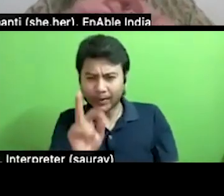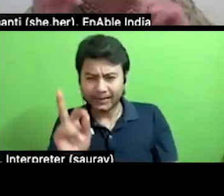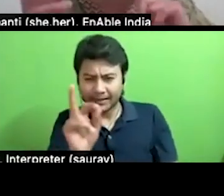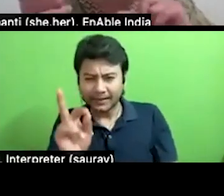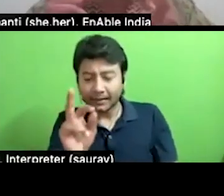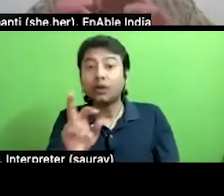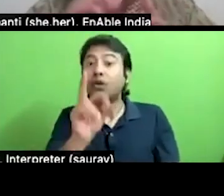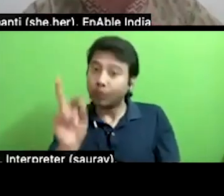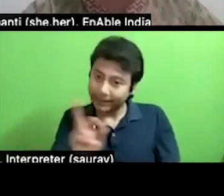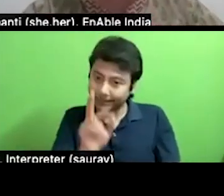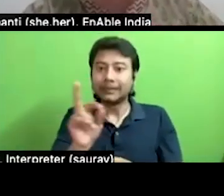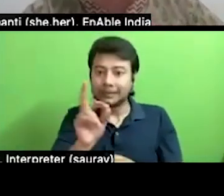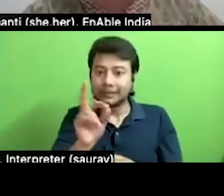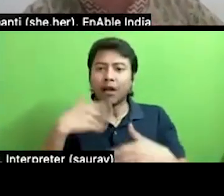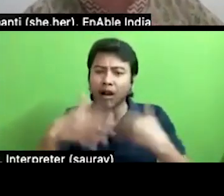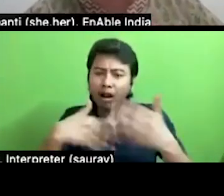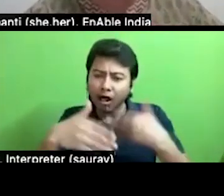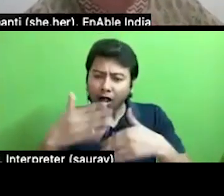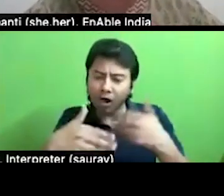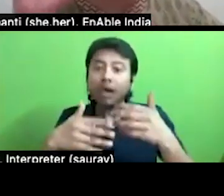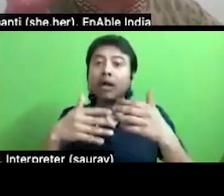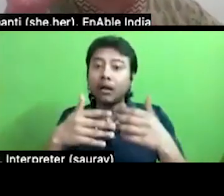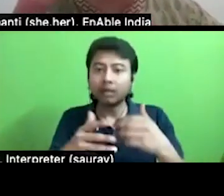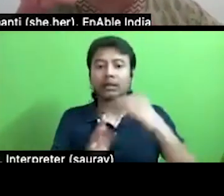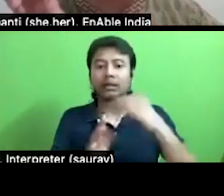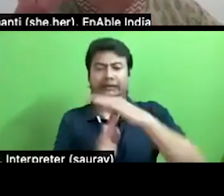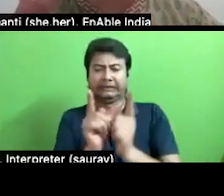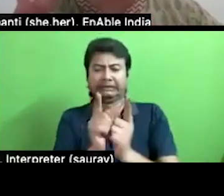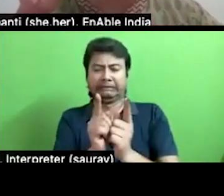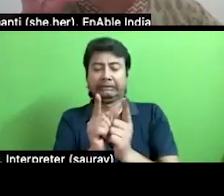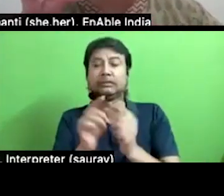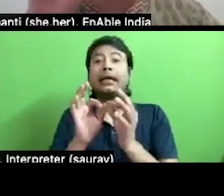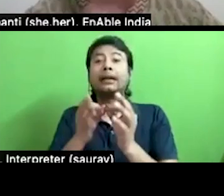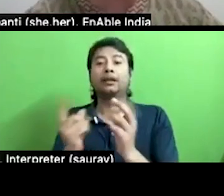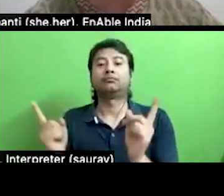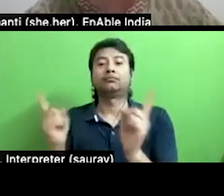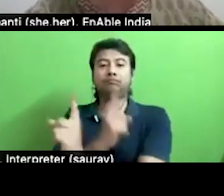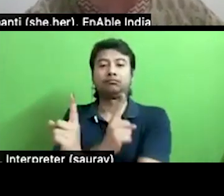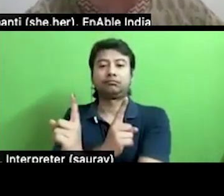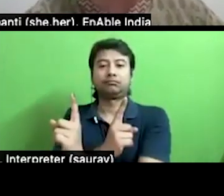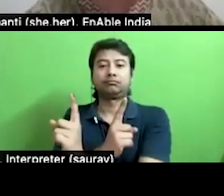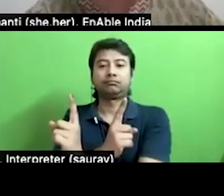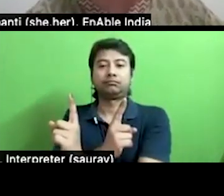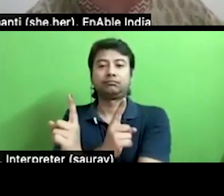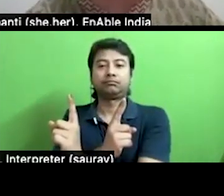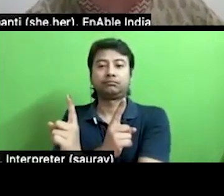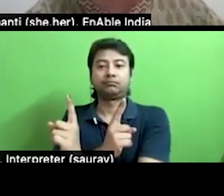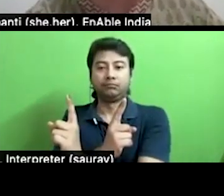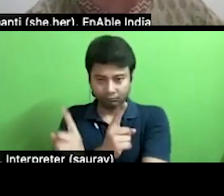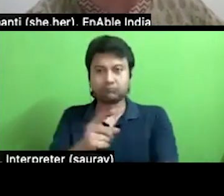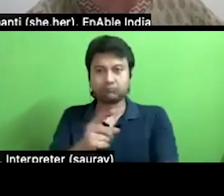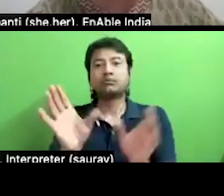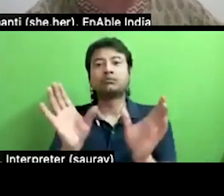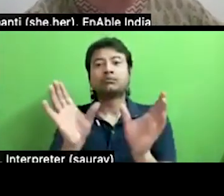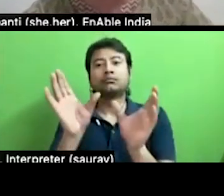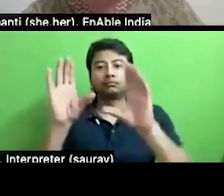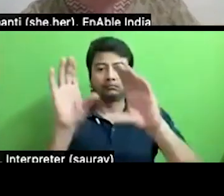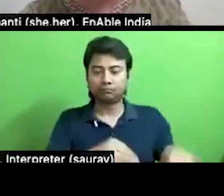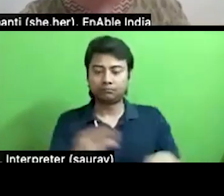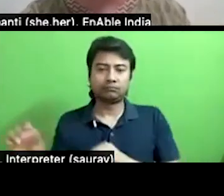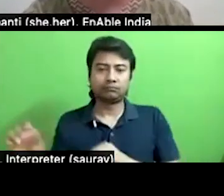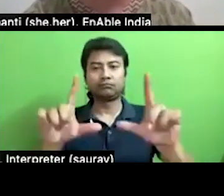a pause so that the interpreter can change. And there'll be interpreters that are spotlighted at the right time. There are subtitles for